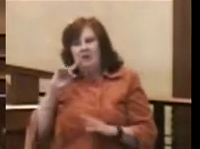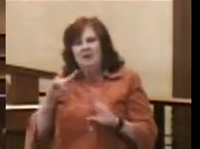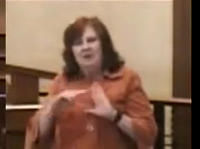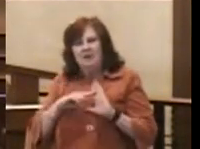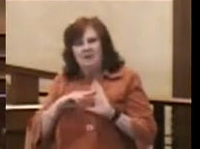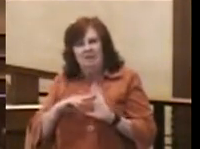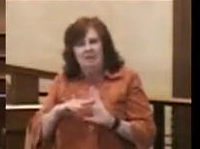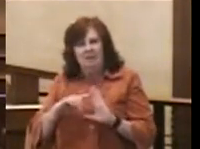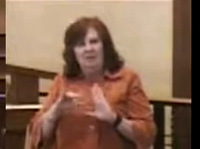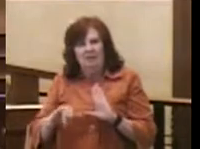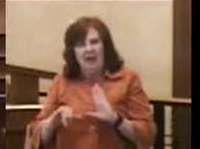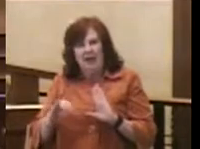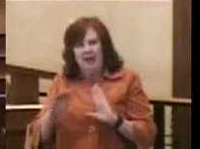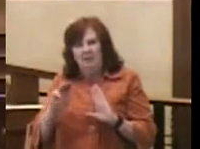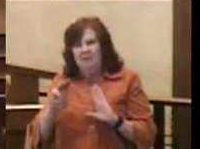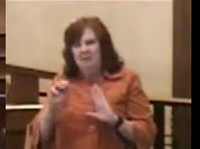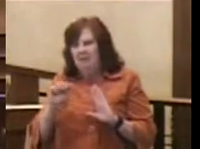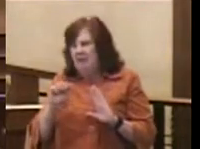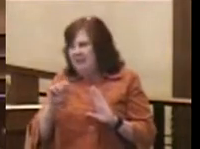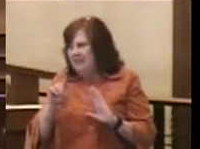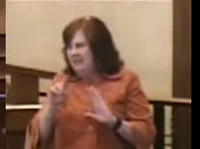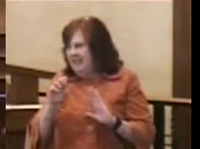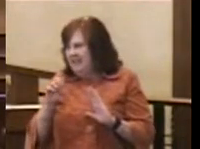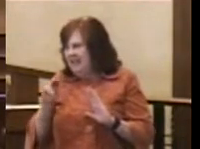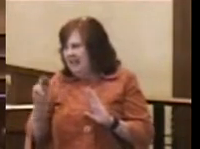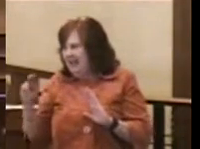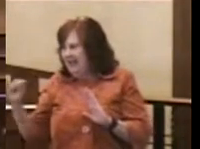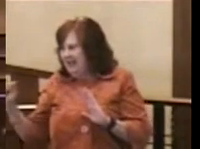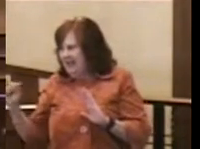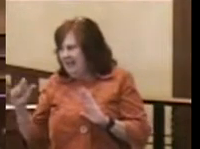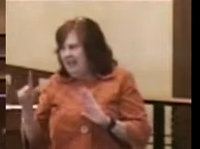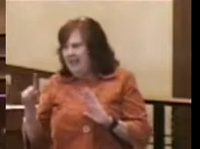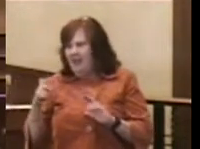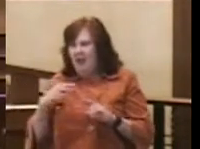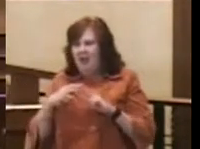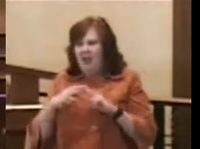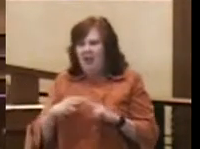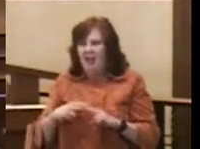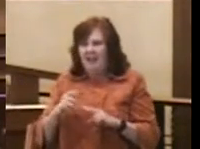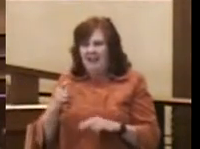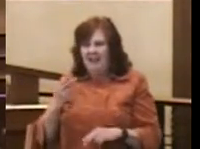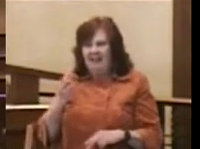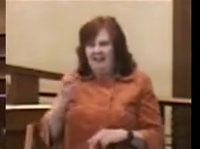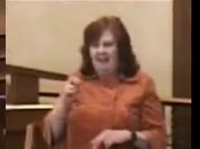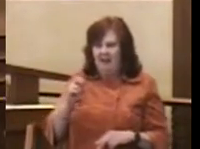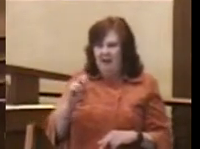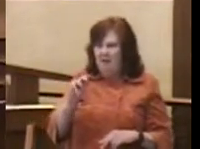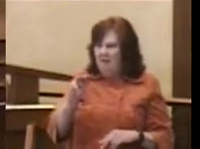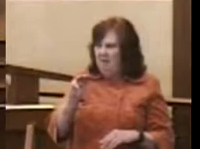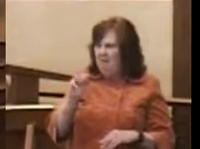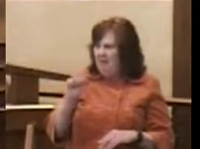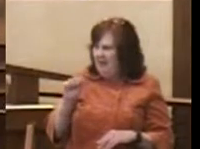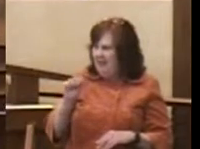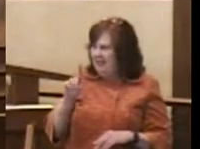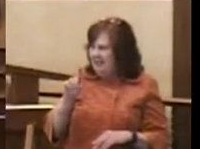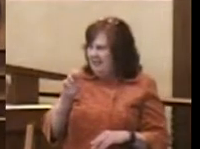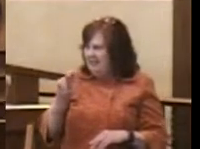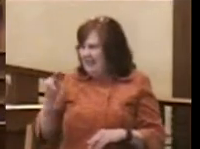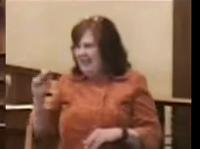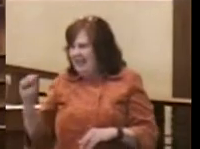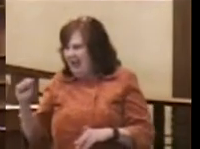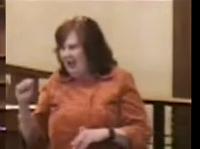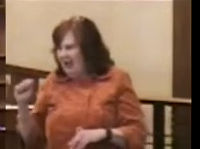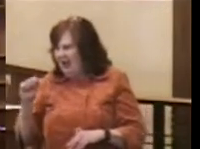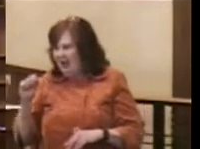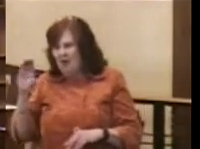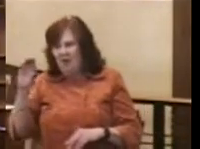by Madonna. Predictably, the line of crosses was called the Madonna Cross. Among the many